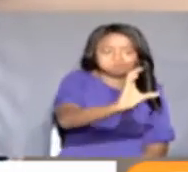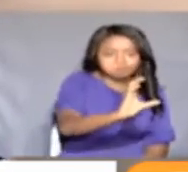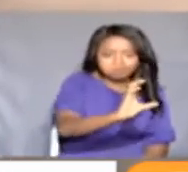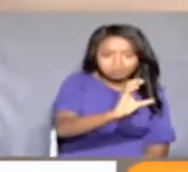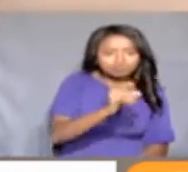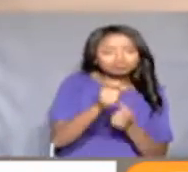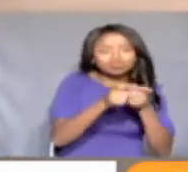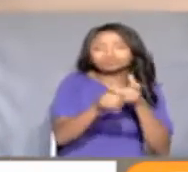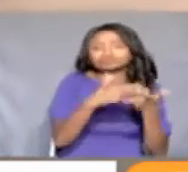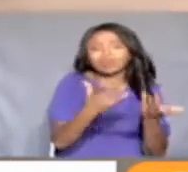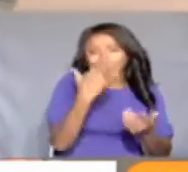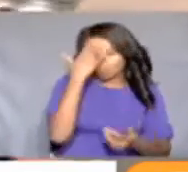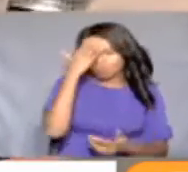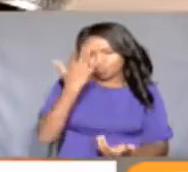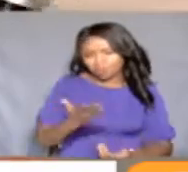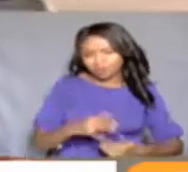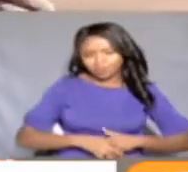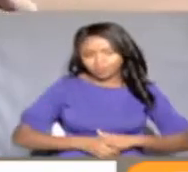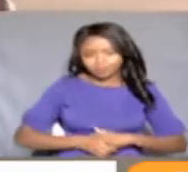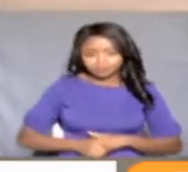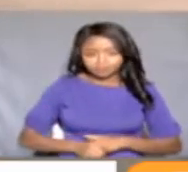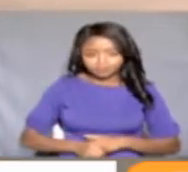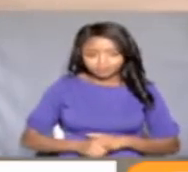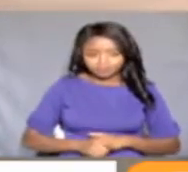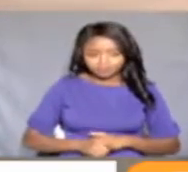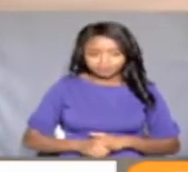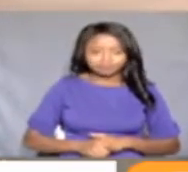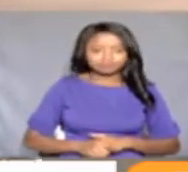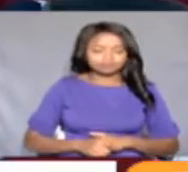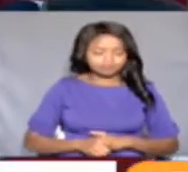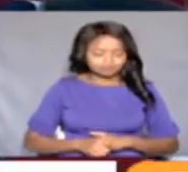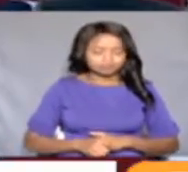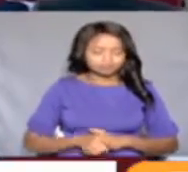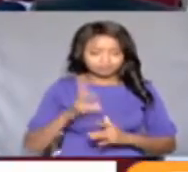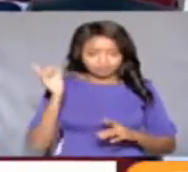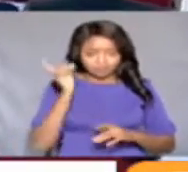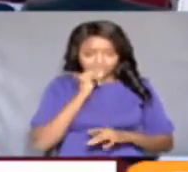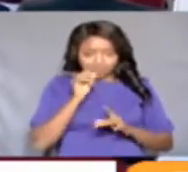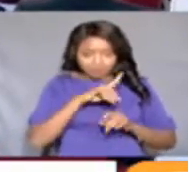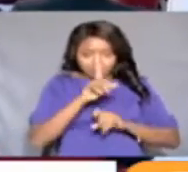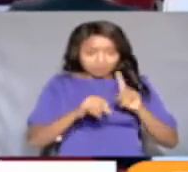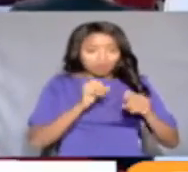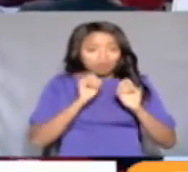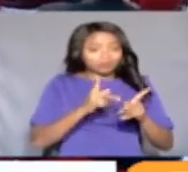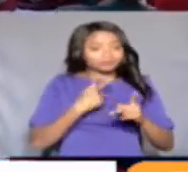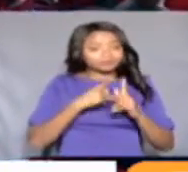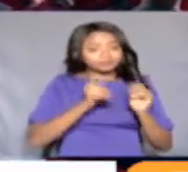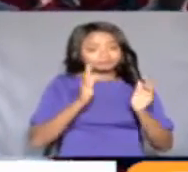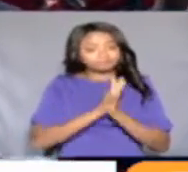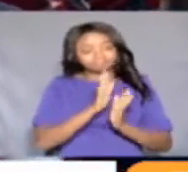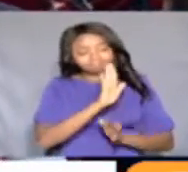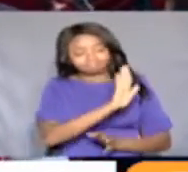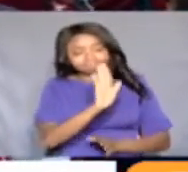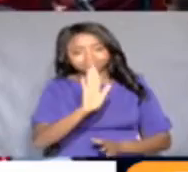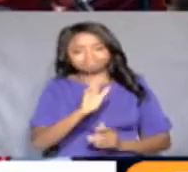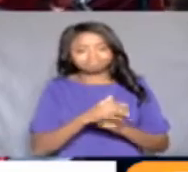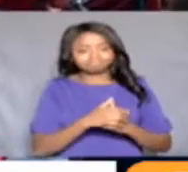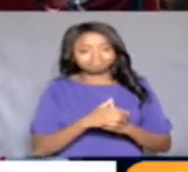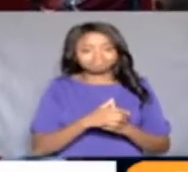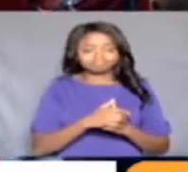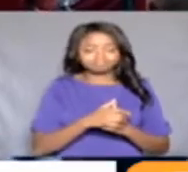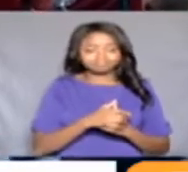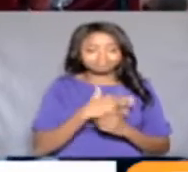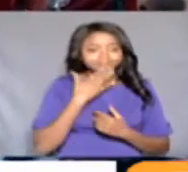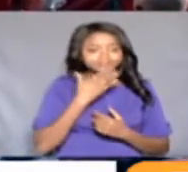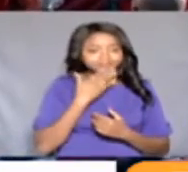can you explain? Thank you. Okay. Wahiga. So those are the questions. I think, Dr. Waraka, let's start with you. You've had some of the questions. Start with the ones you would